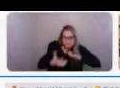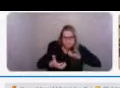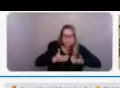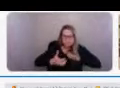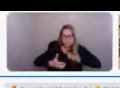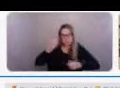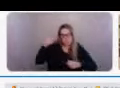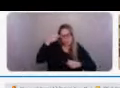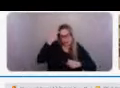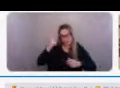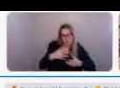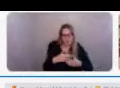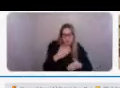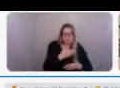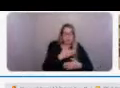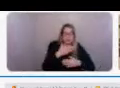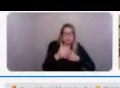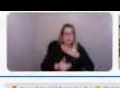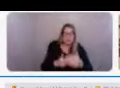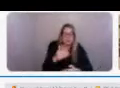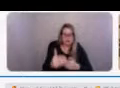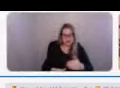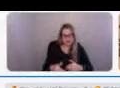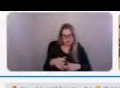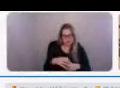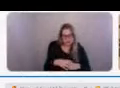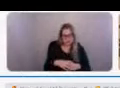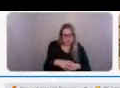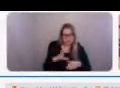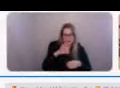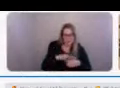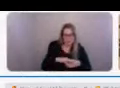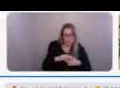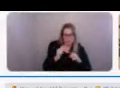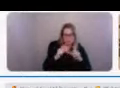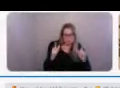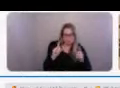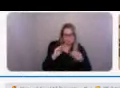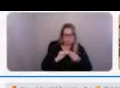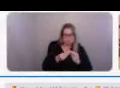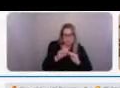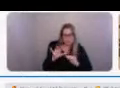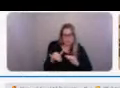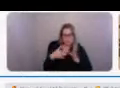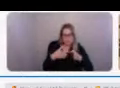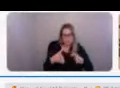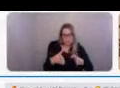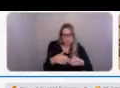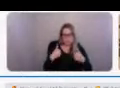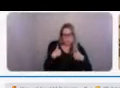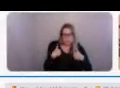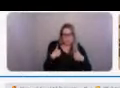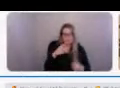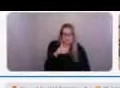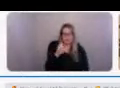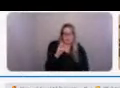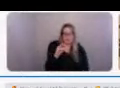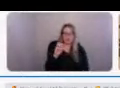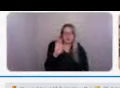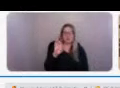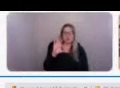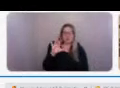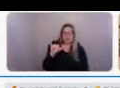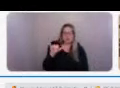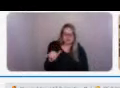government their communities and their elections and they vote in greater numbers so that is the way to get to democracy now i know the